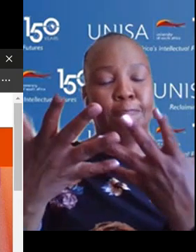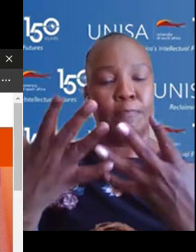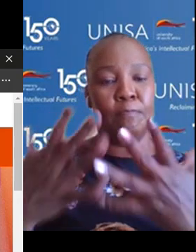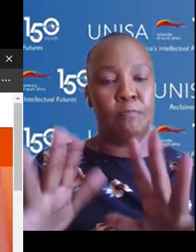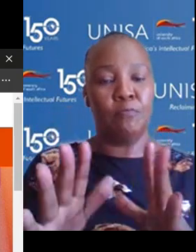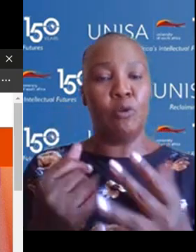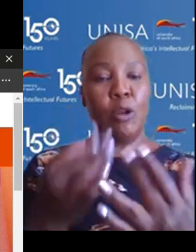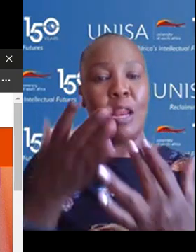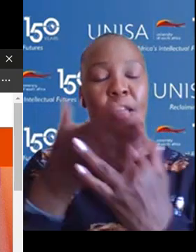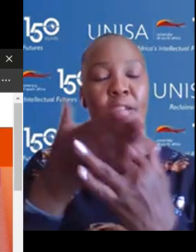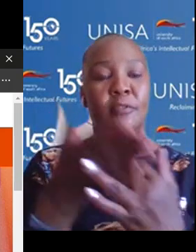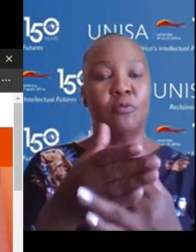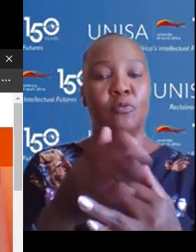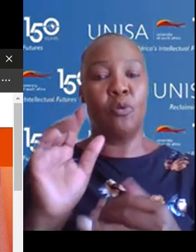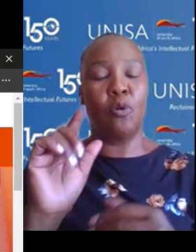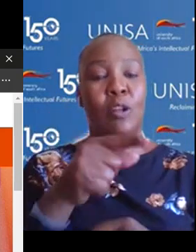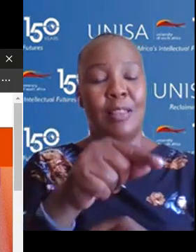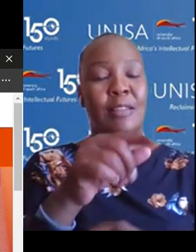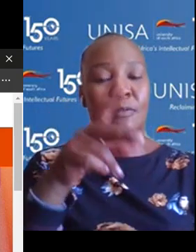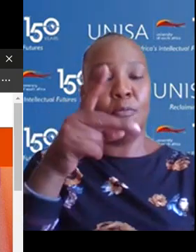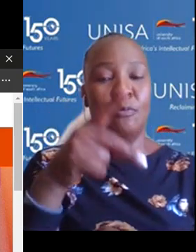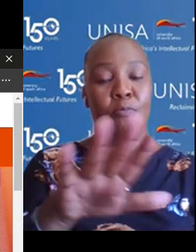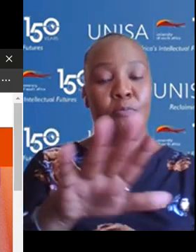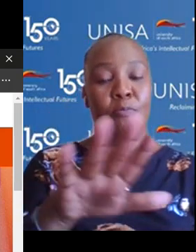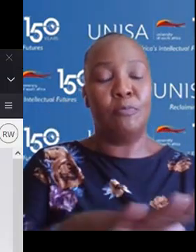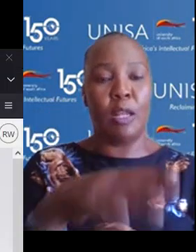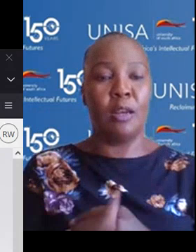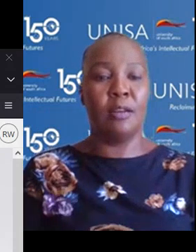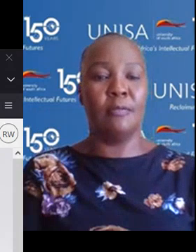have access to this portal.